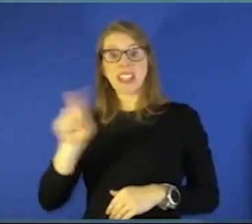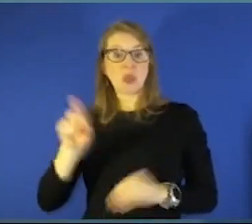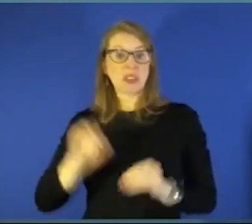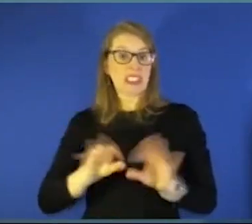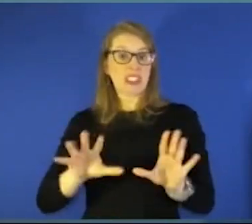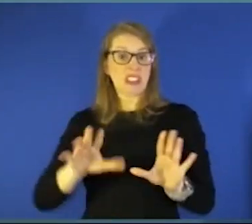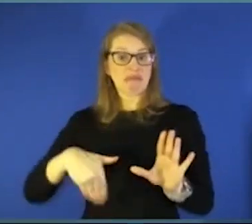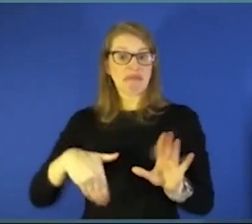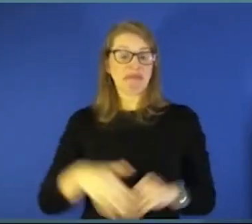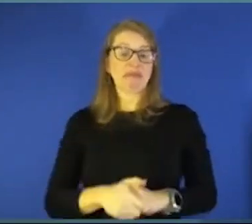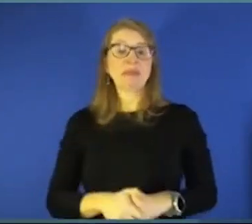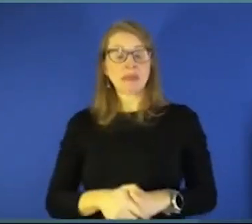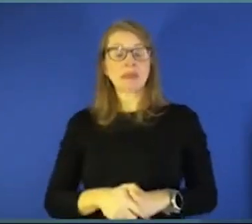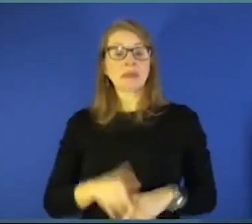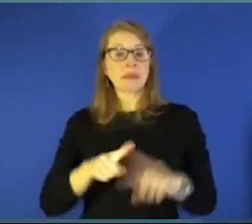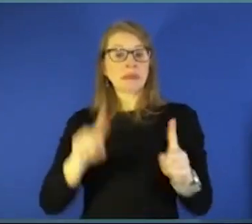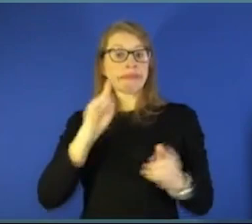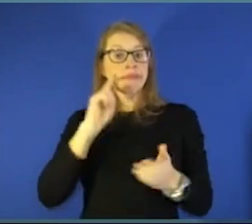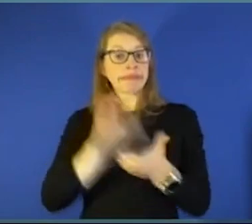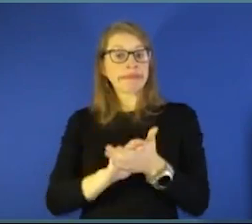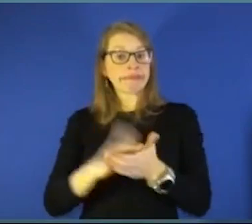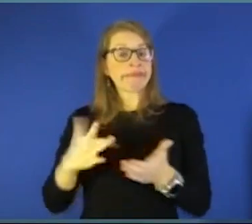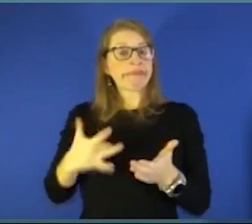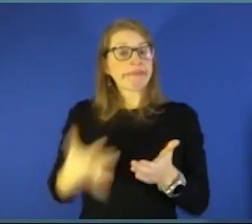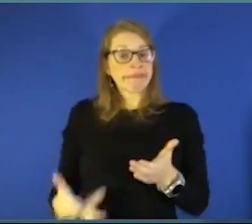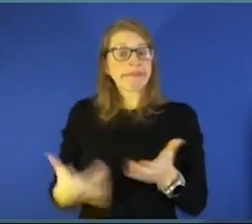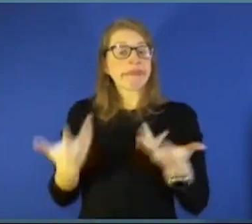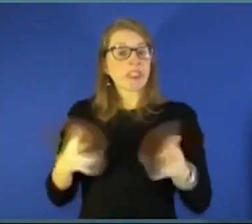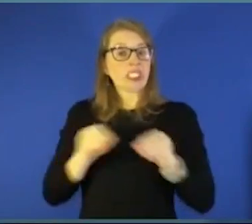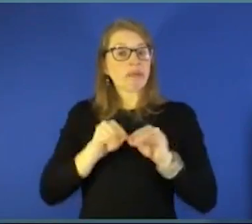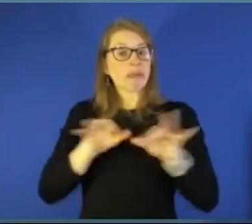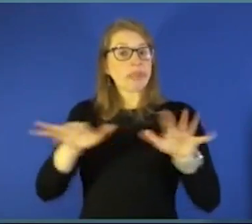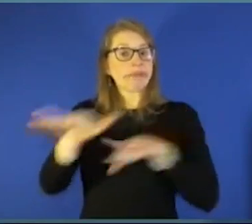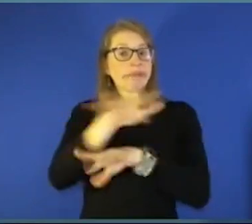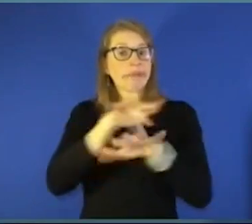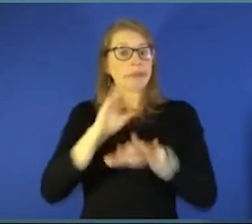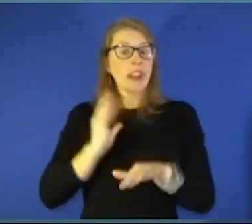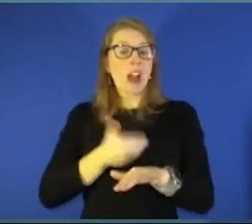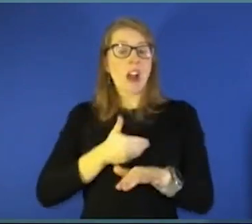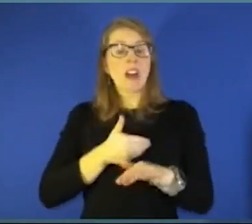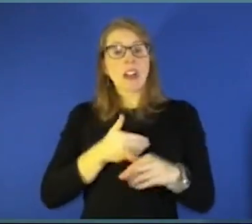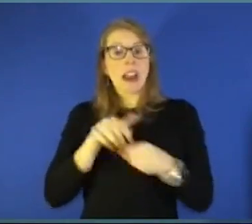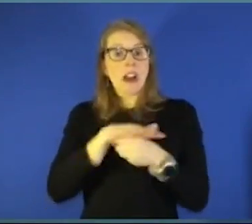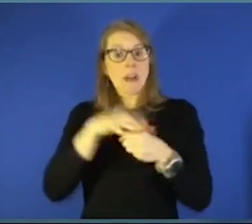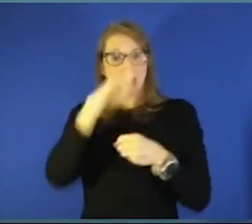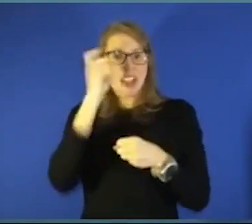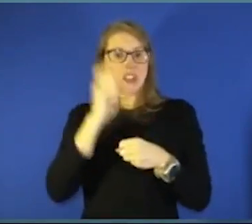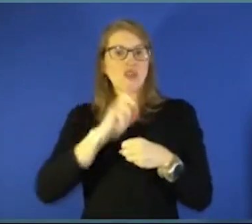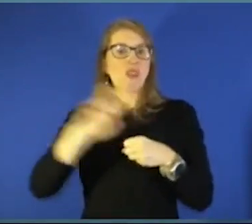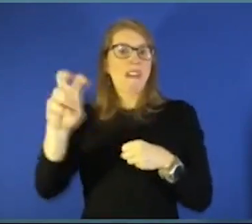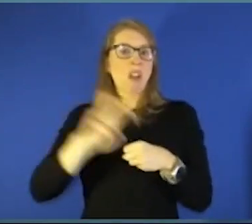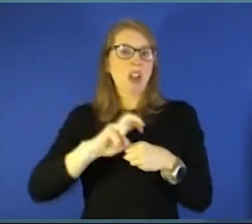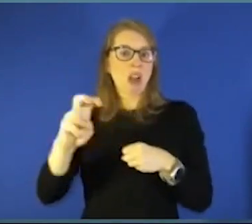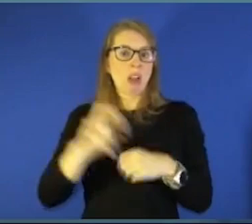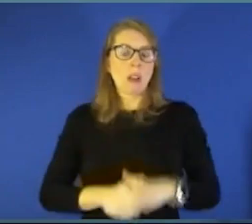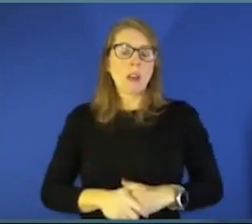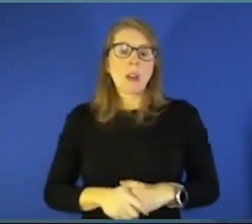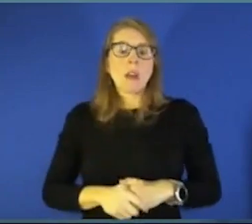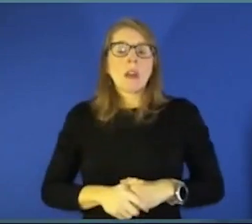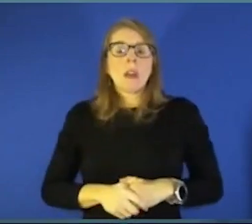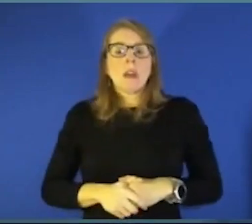do believe that that's most likely already in our area just because of travel. What is